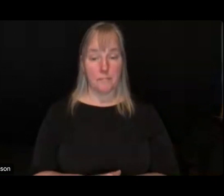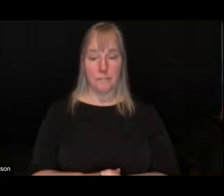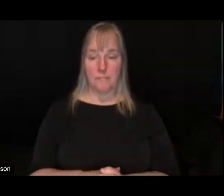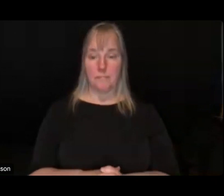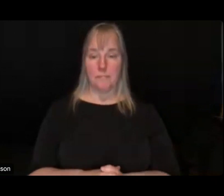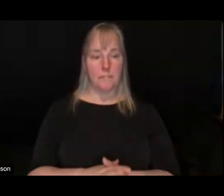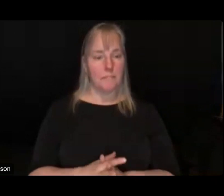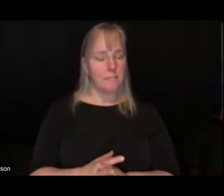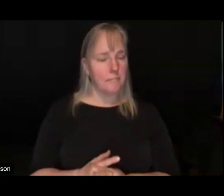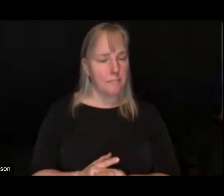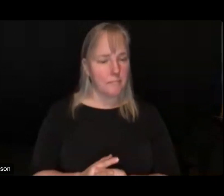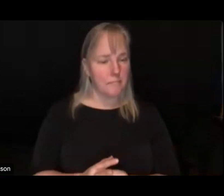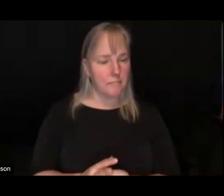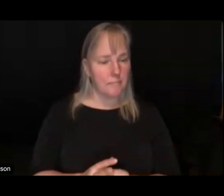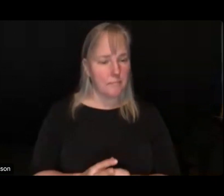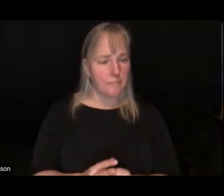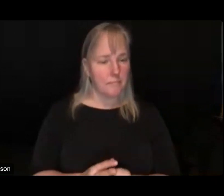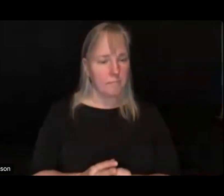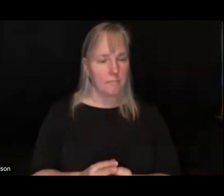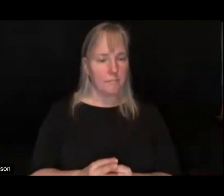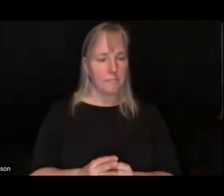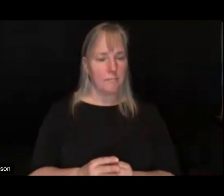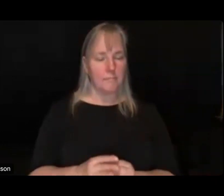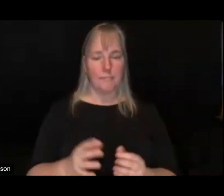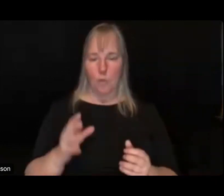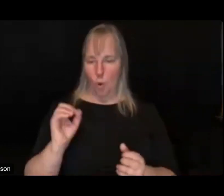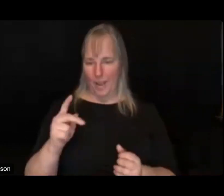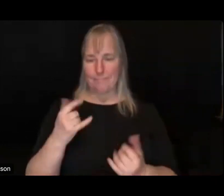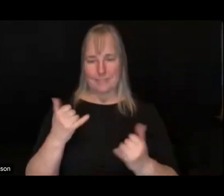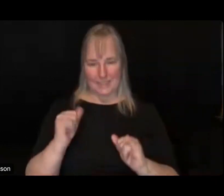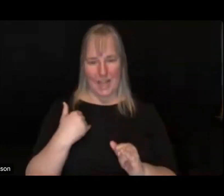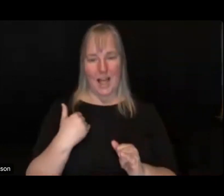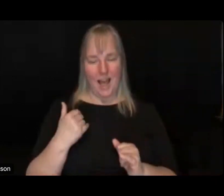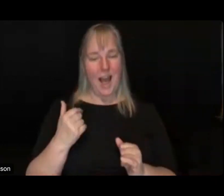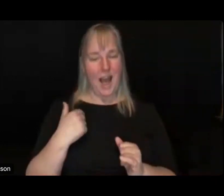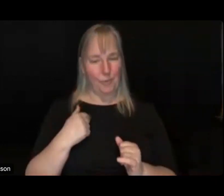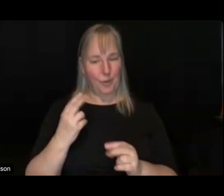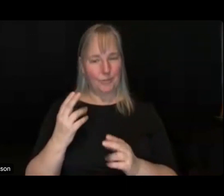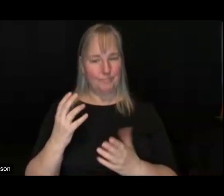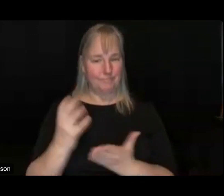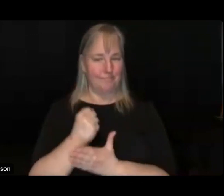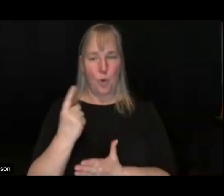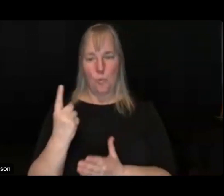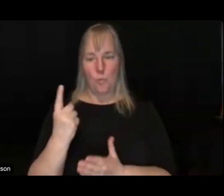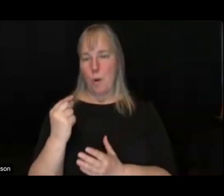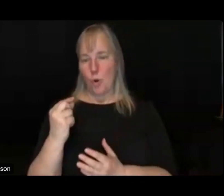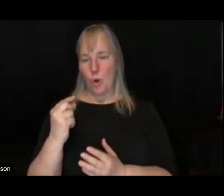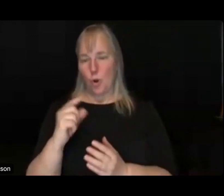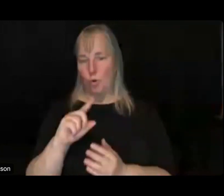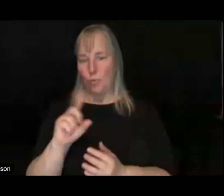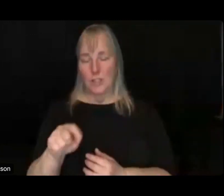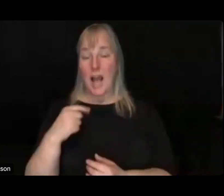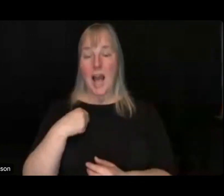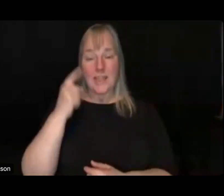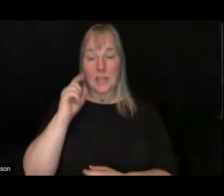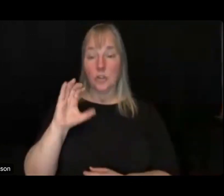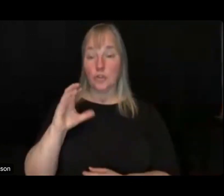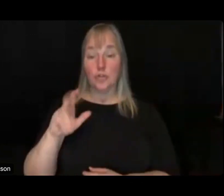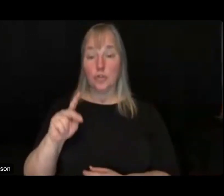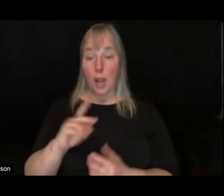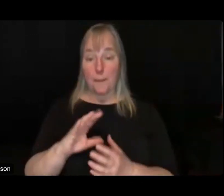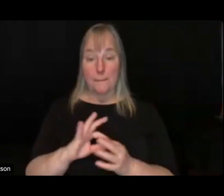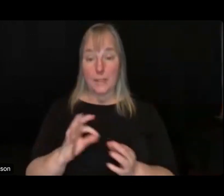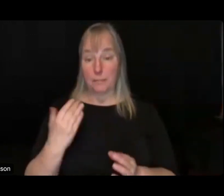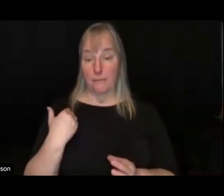informative. So I'll do one more question. So I think Chuck mentioned earlier, maybe you